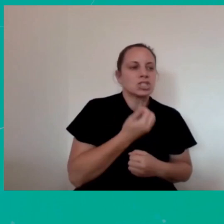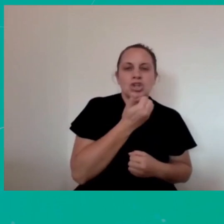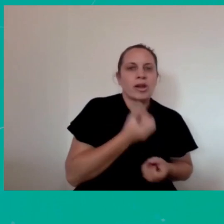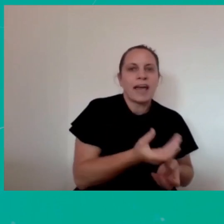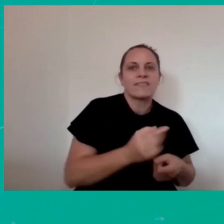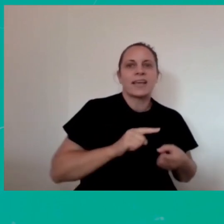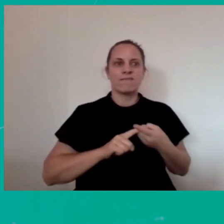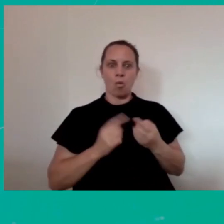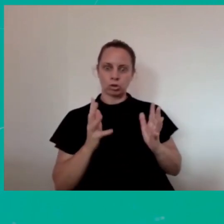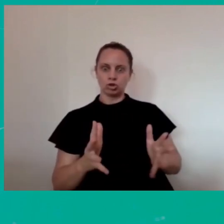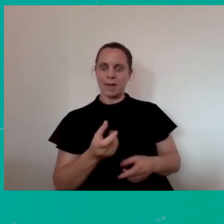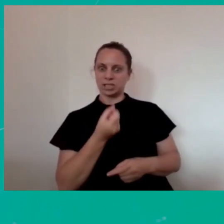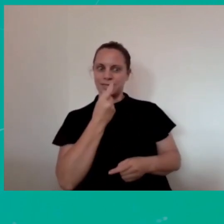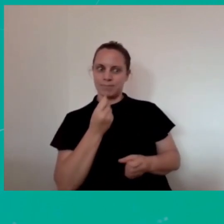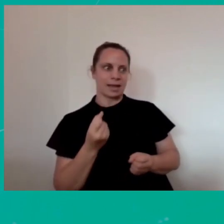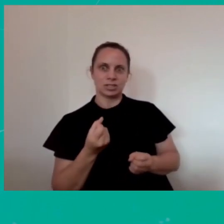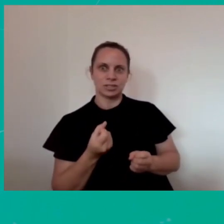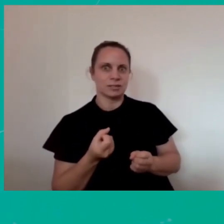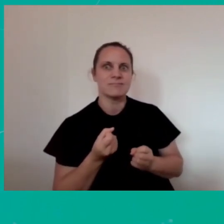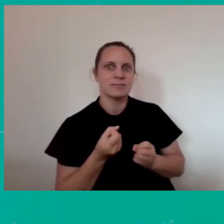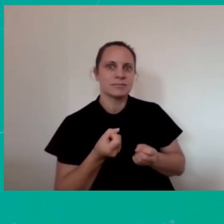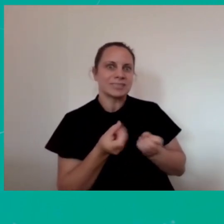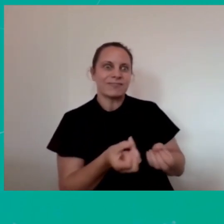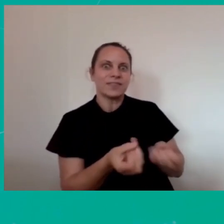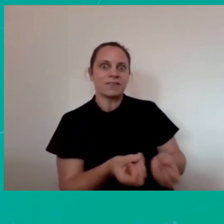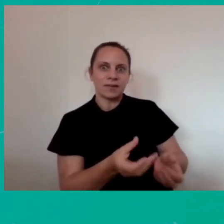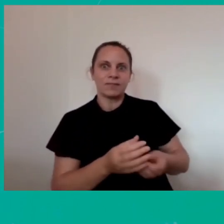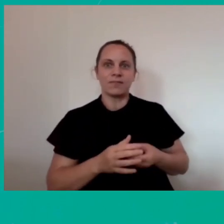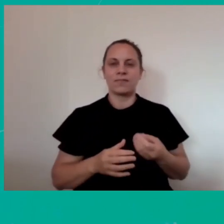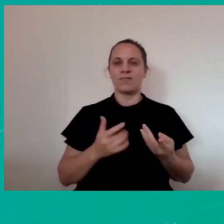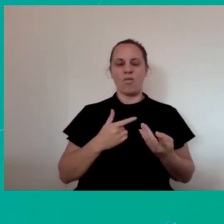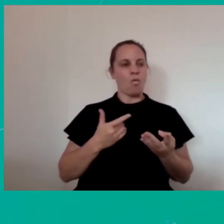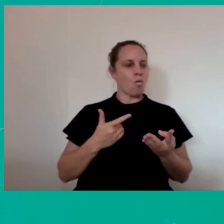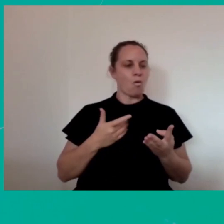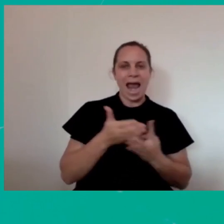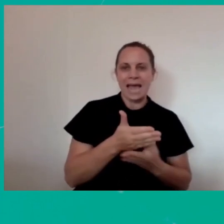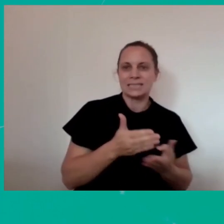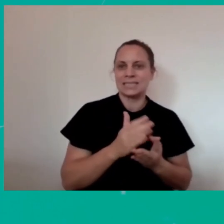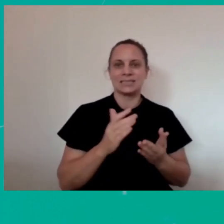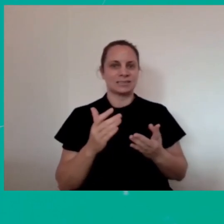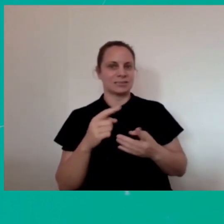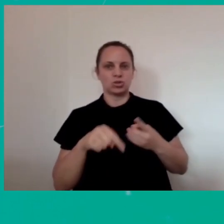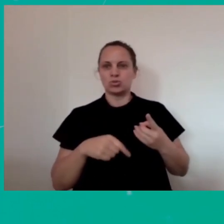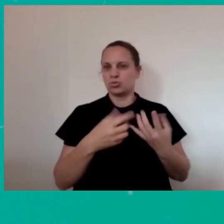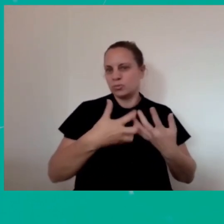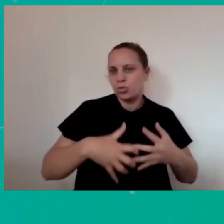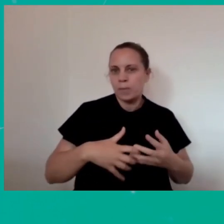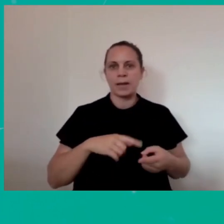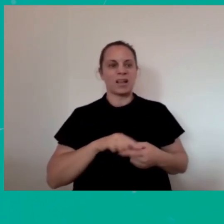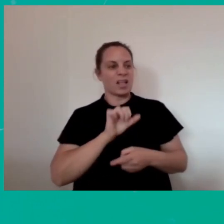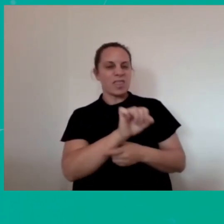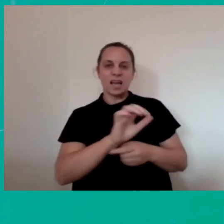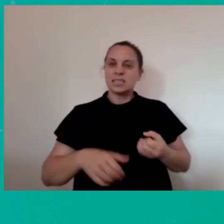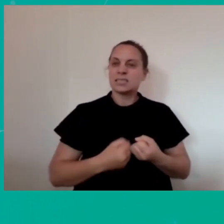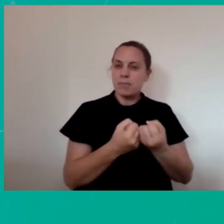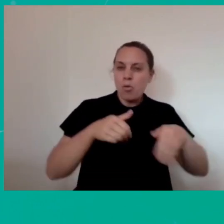help such as access to mobility or communication aids. Their support animals may be injured or killed. People